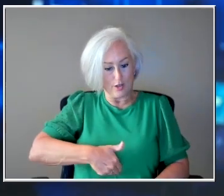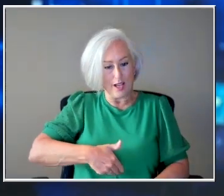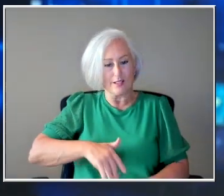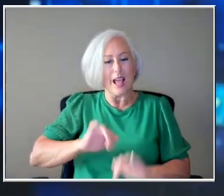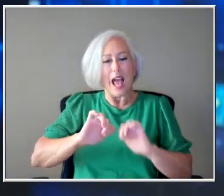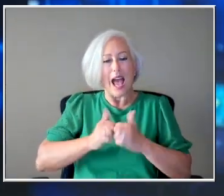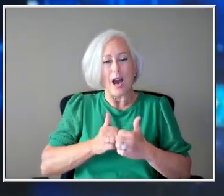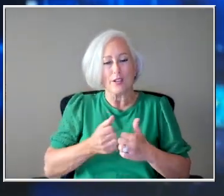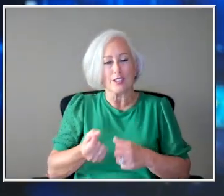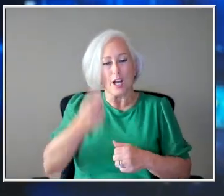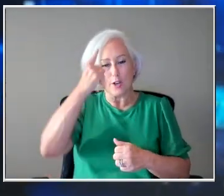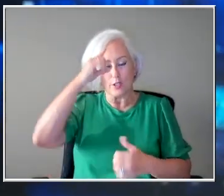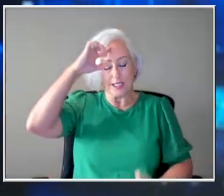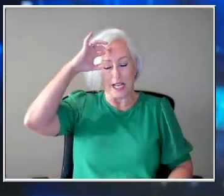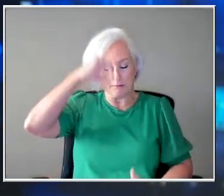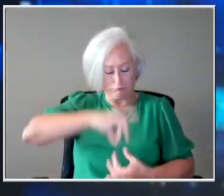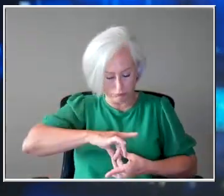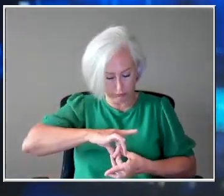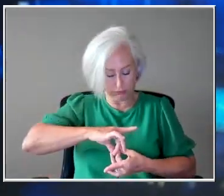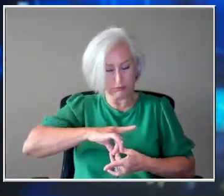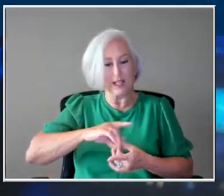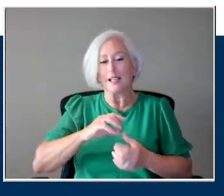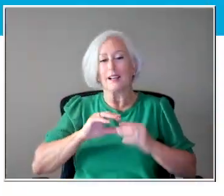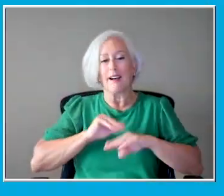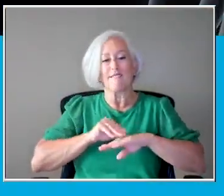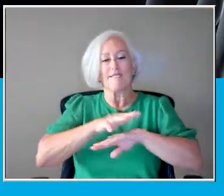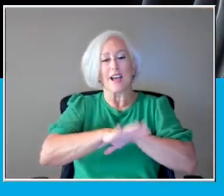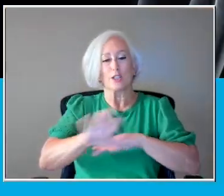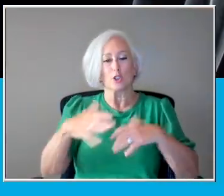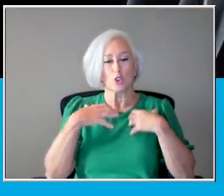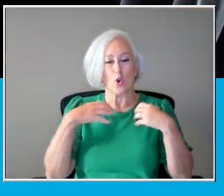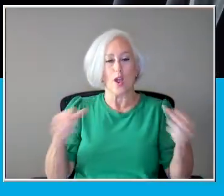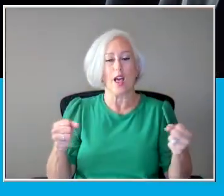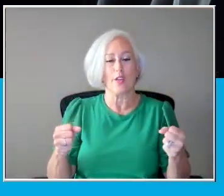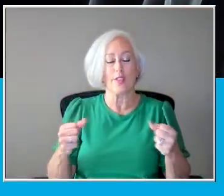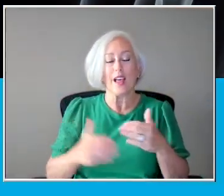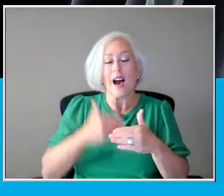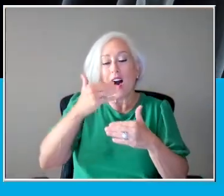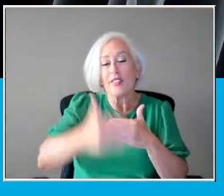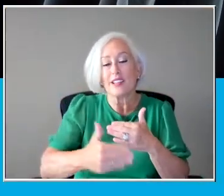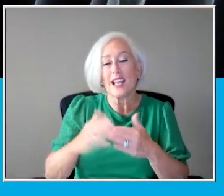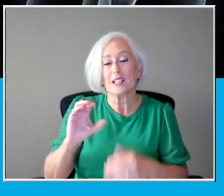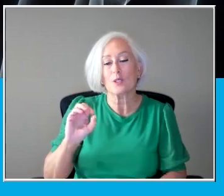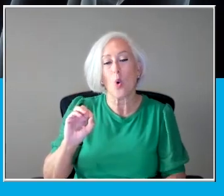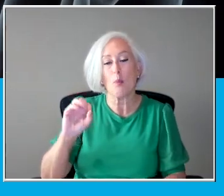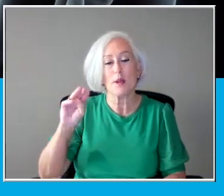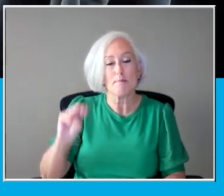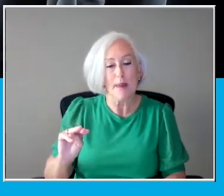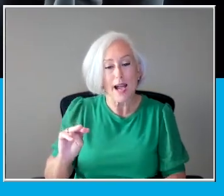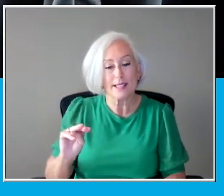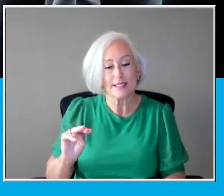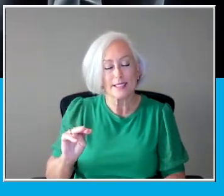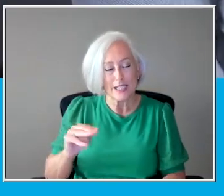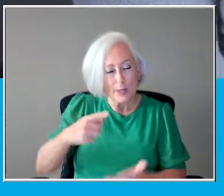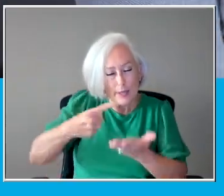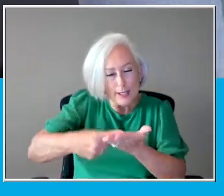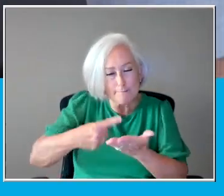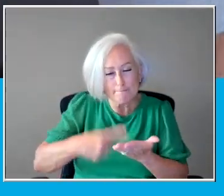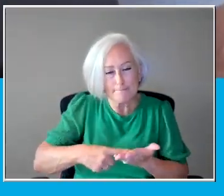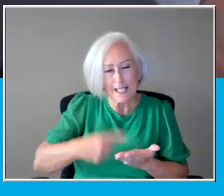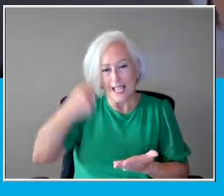I'm Alexis Del Cid. On the next Open Mics with Dr. Stites, we explore the emerging science of the gut-brain